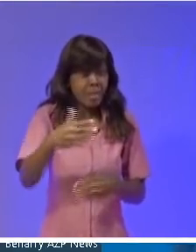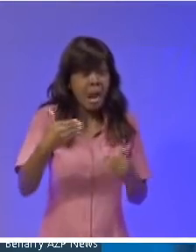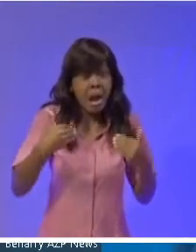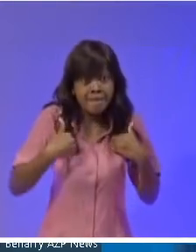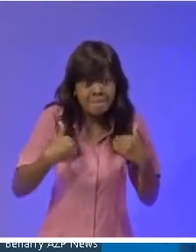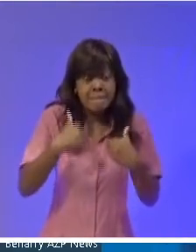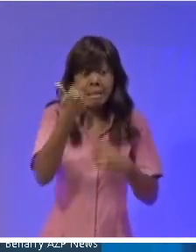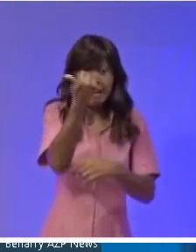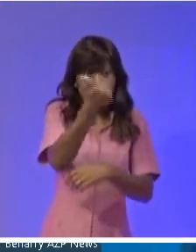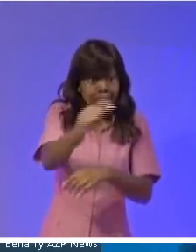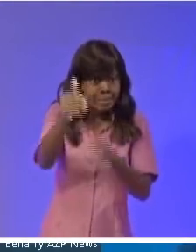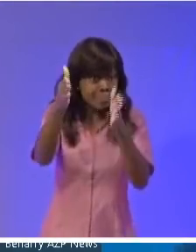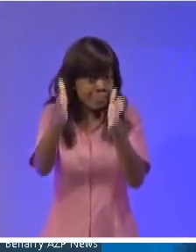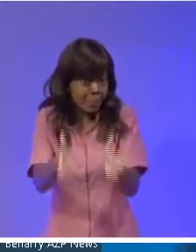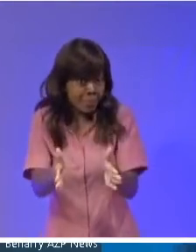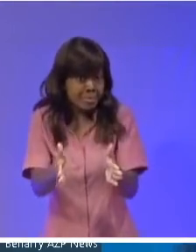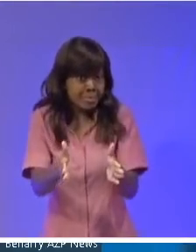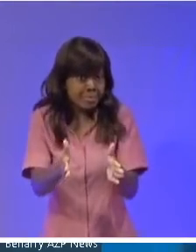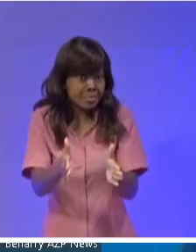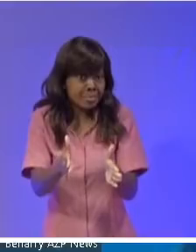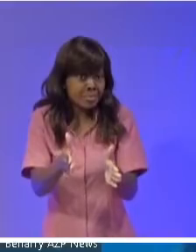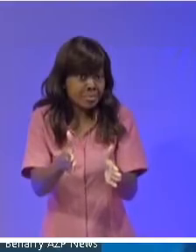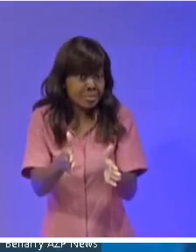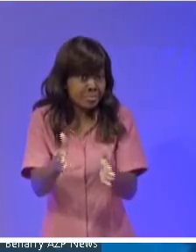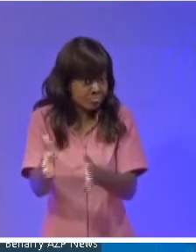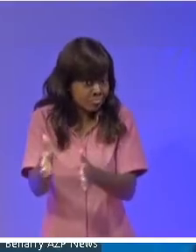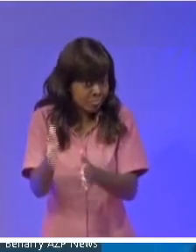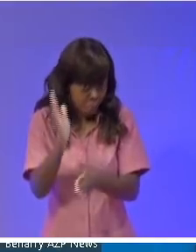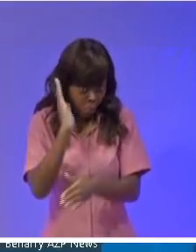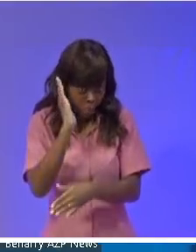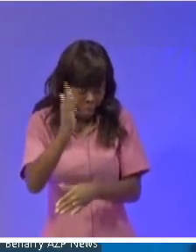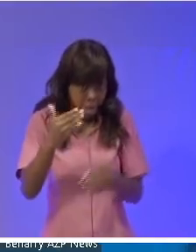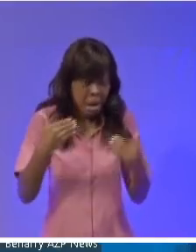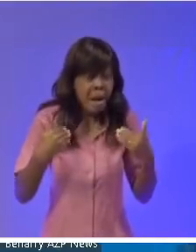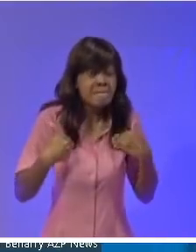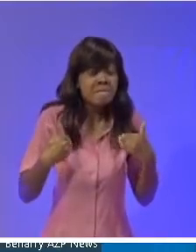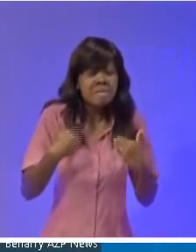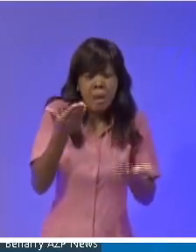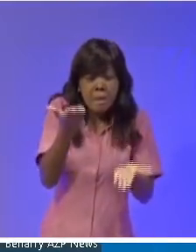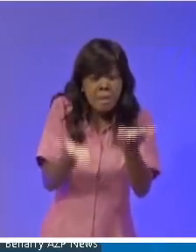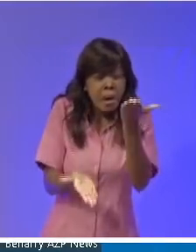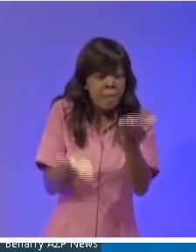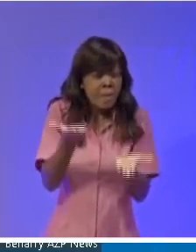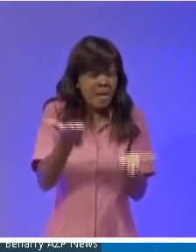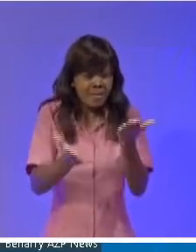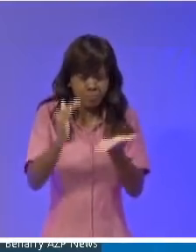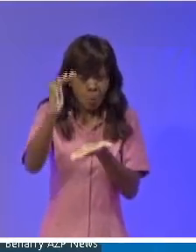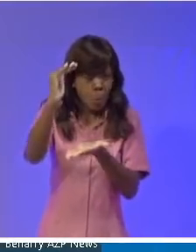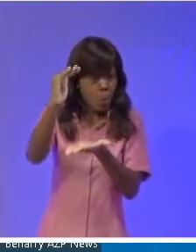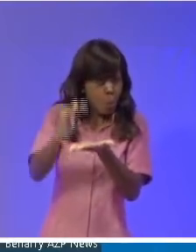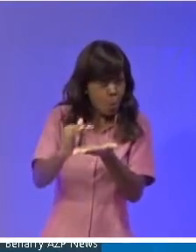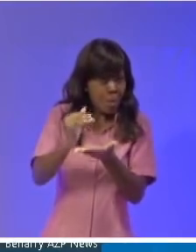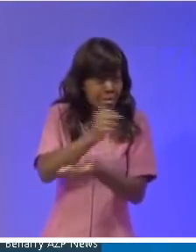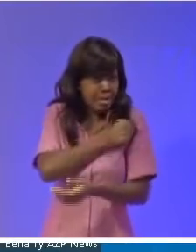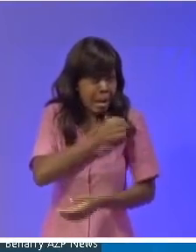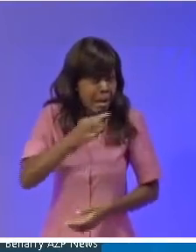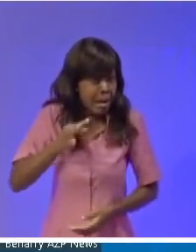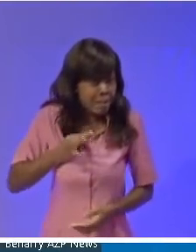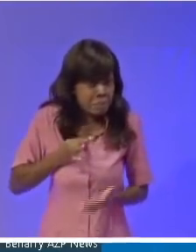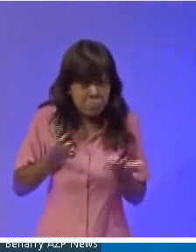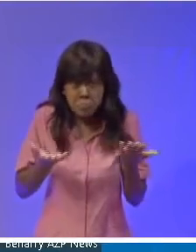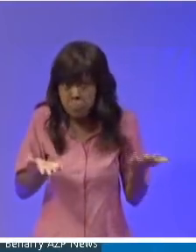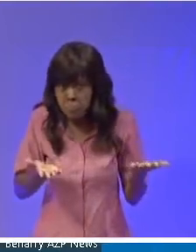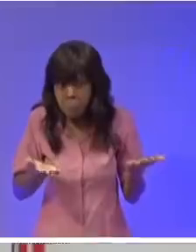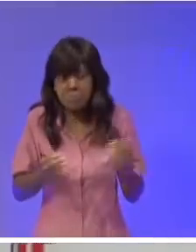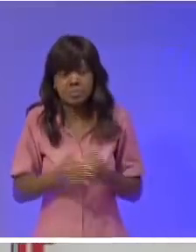in place for that? Because there will be a shortage of staff, of course. What plans are there? Thank you.